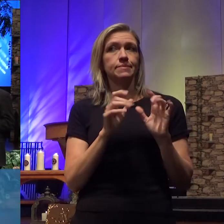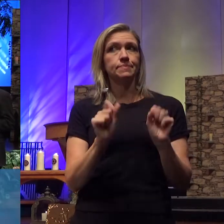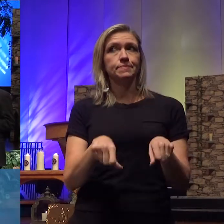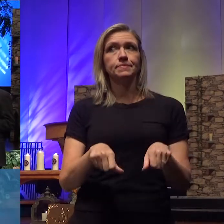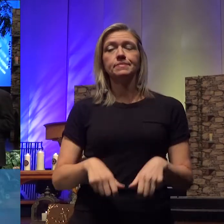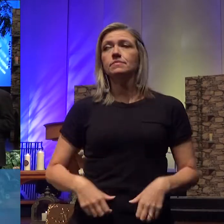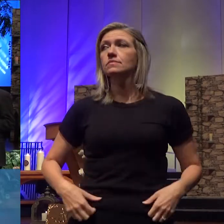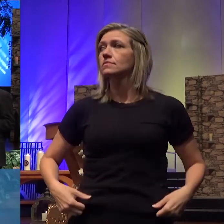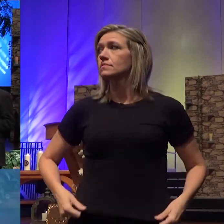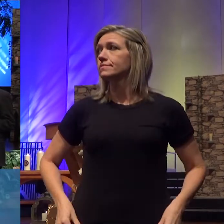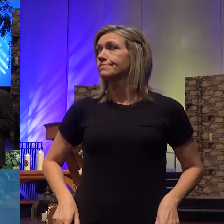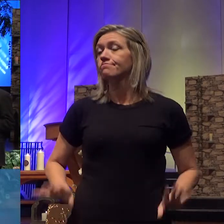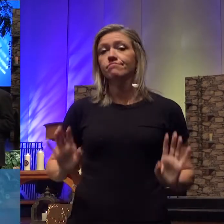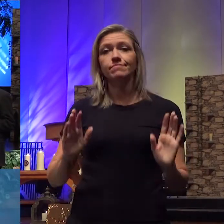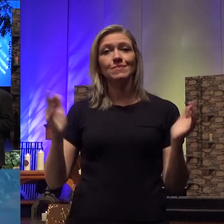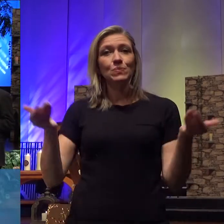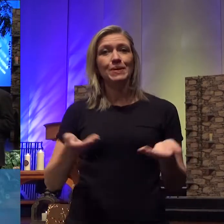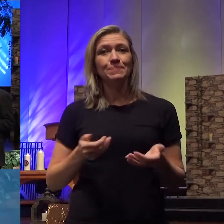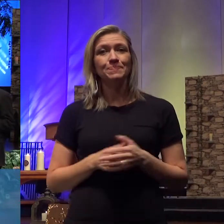online.